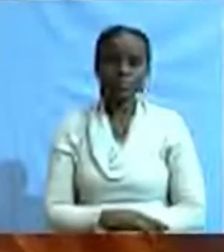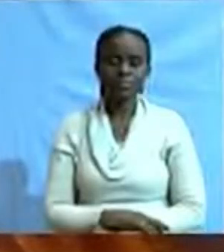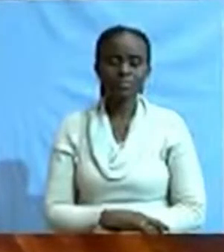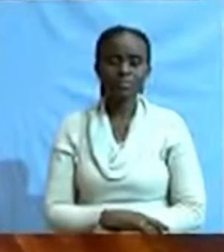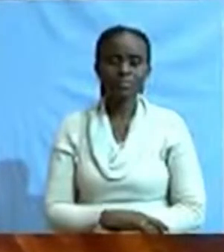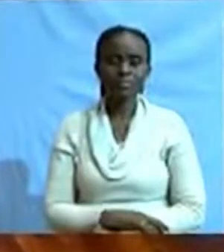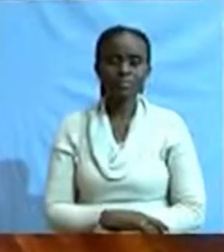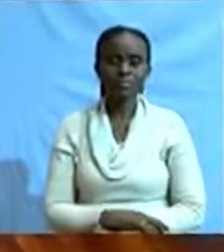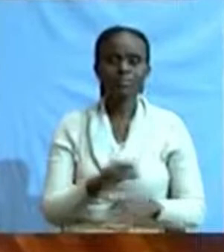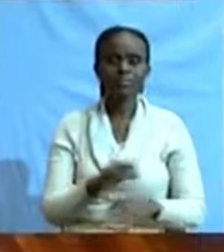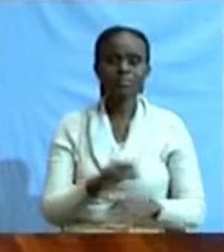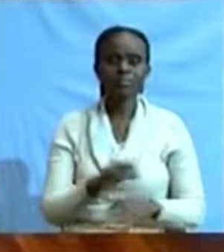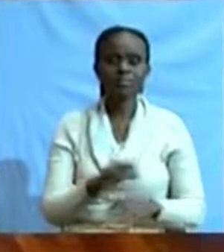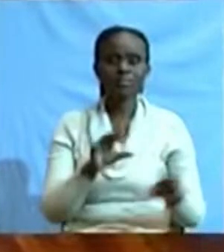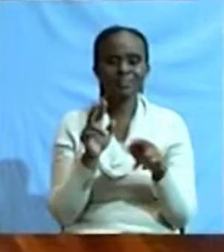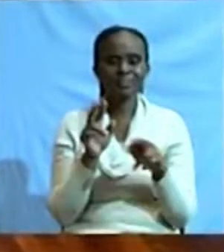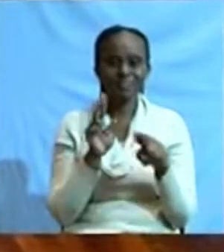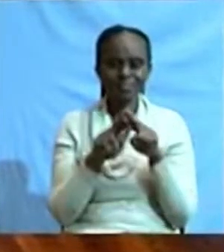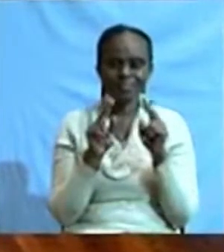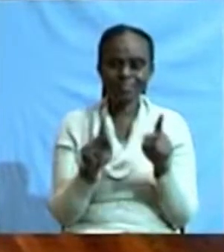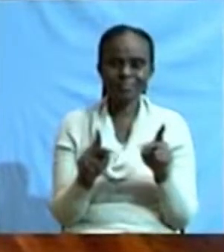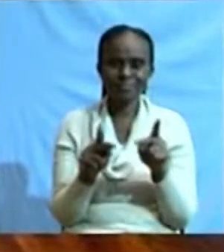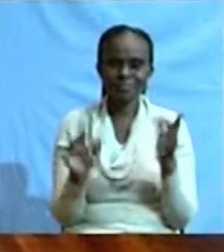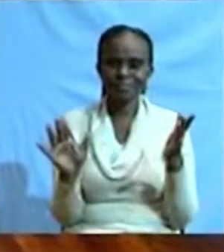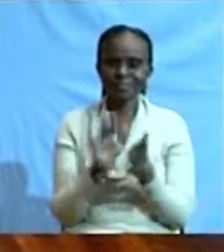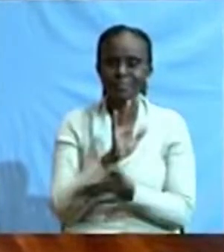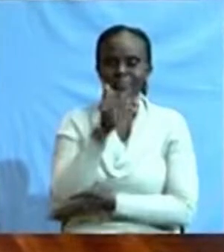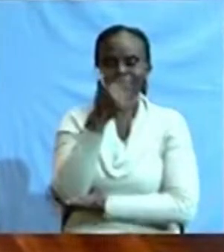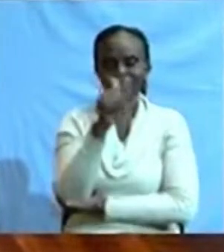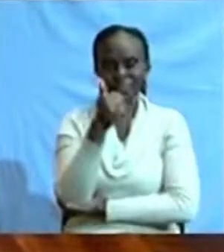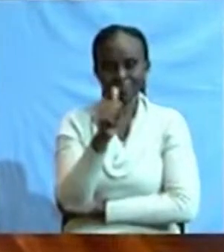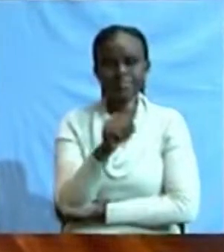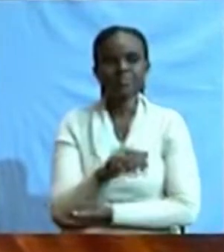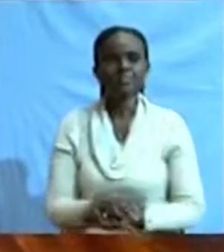got. Chair, I will take you to page 10.